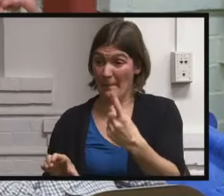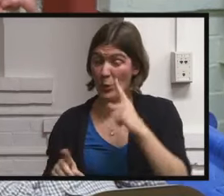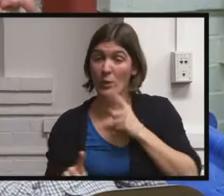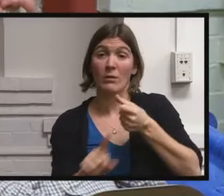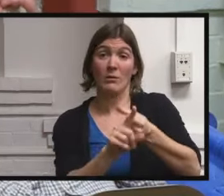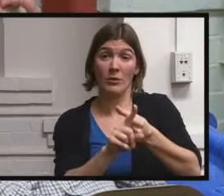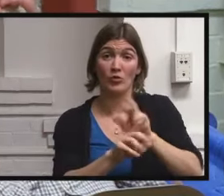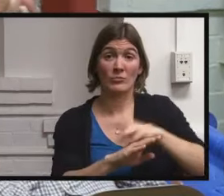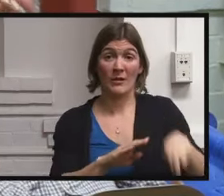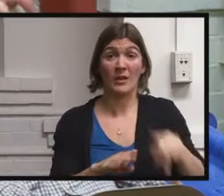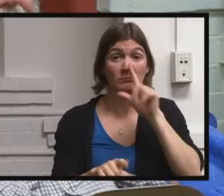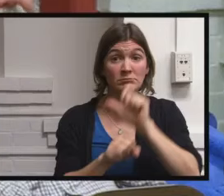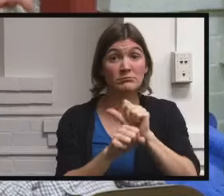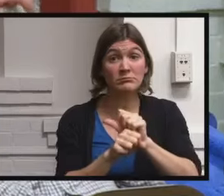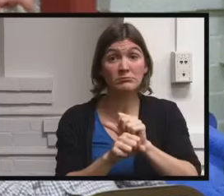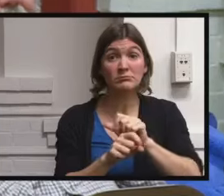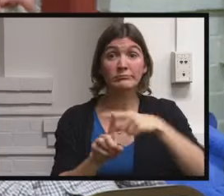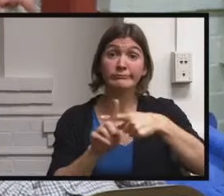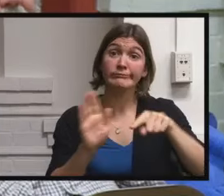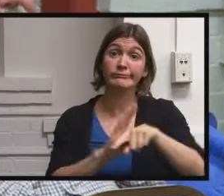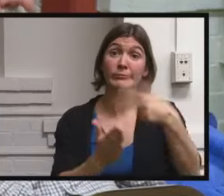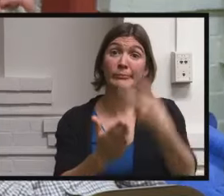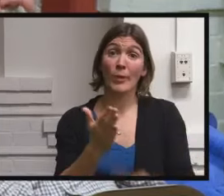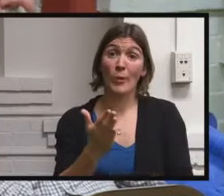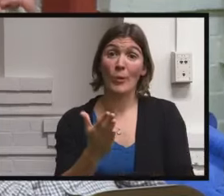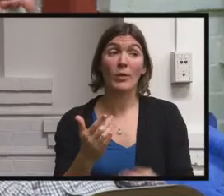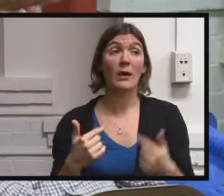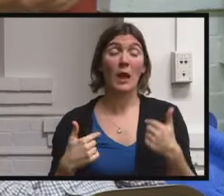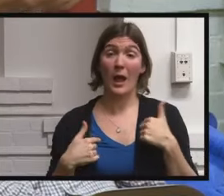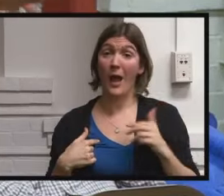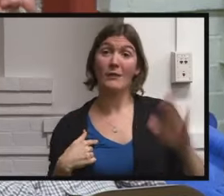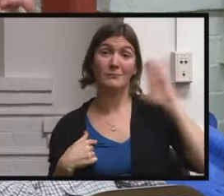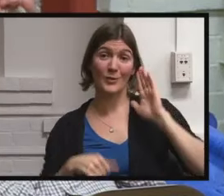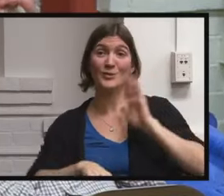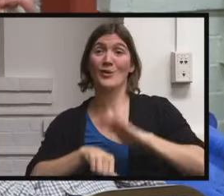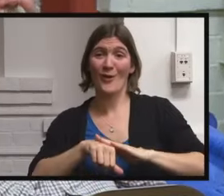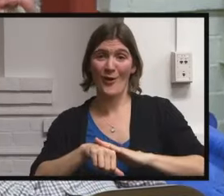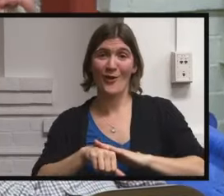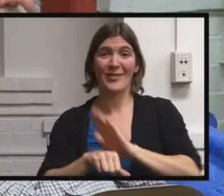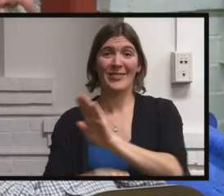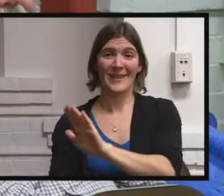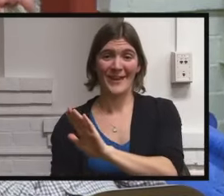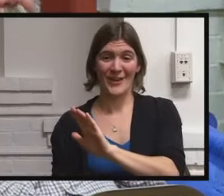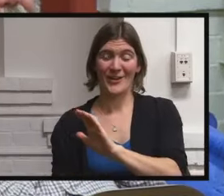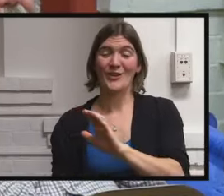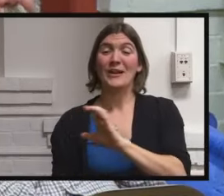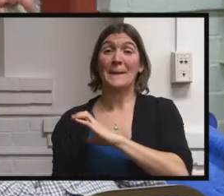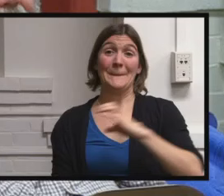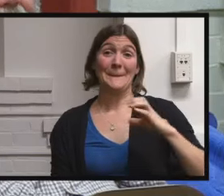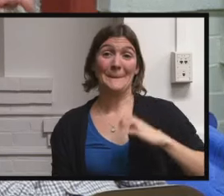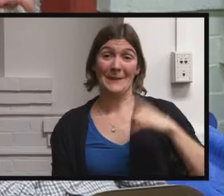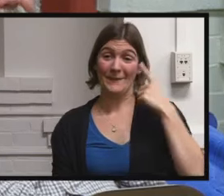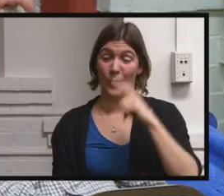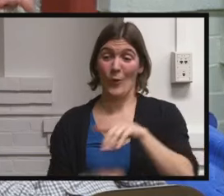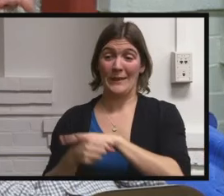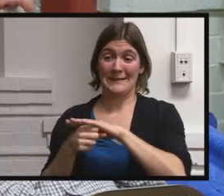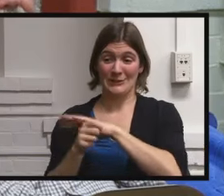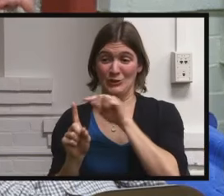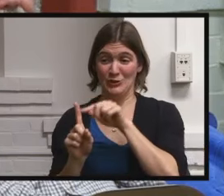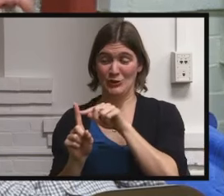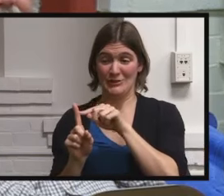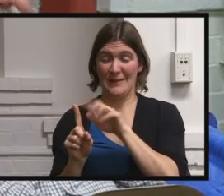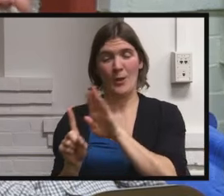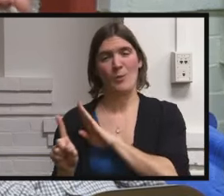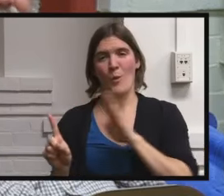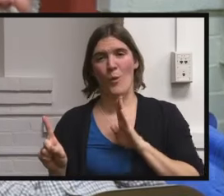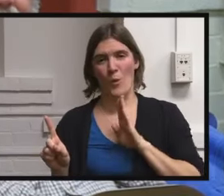So, and I have to say that when I served on the Windham Solid Waste